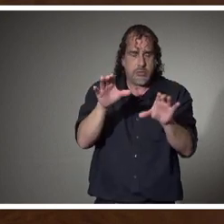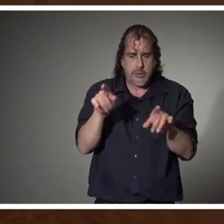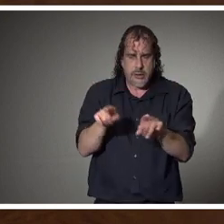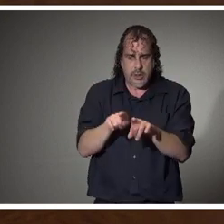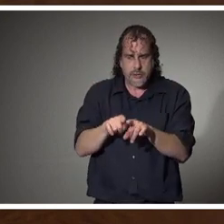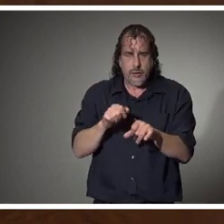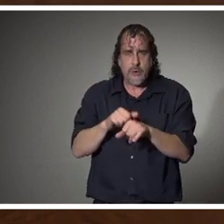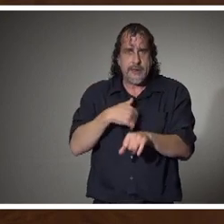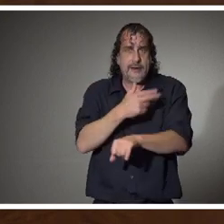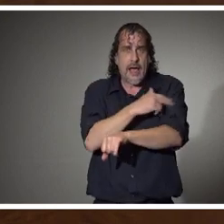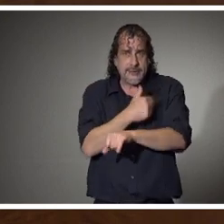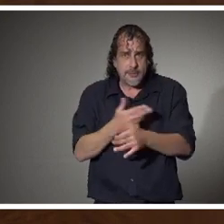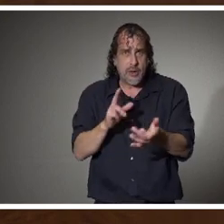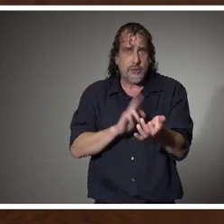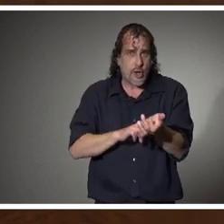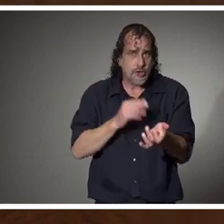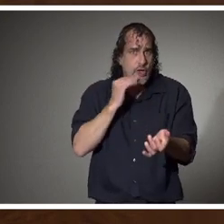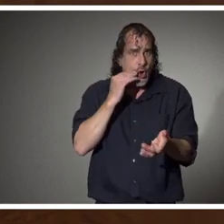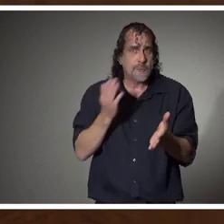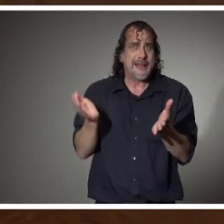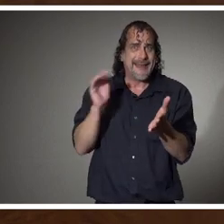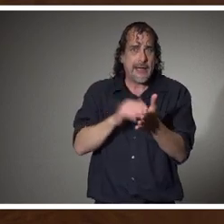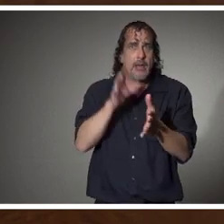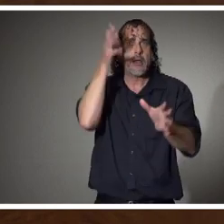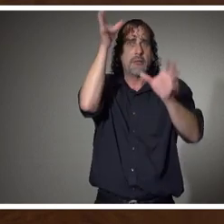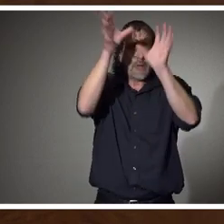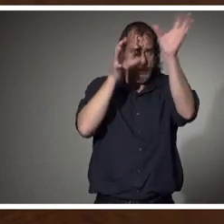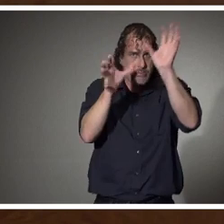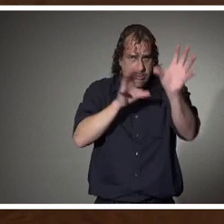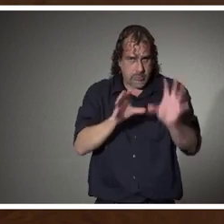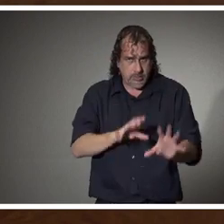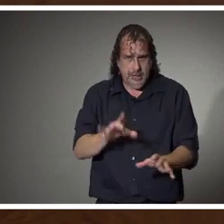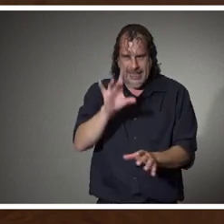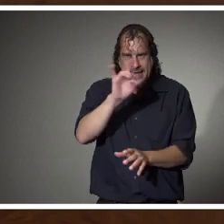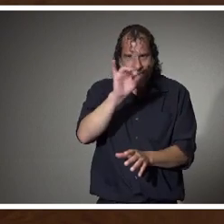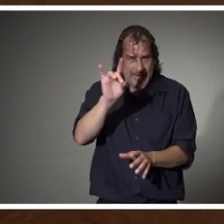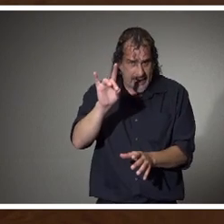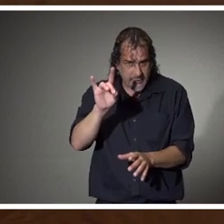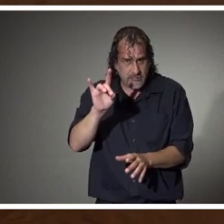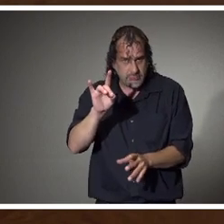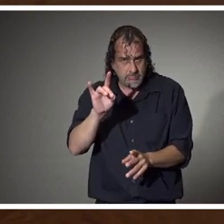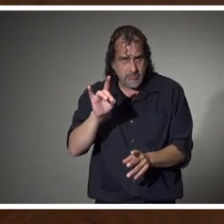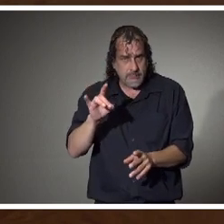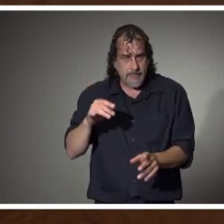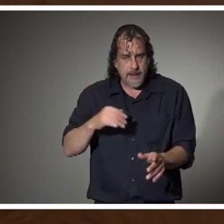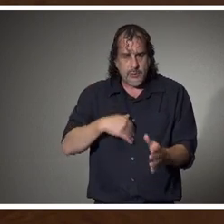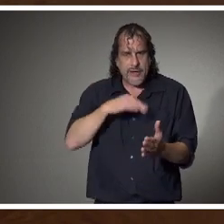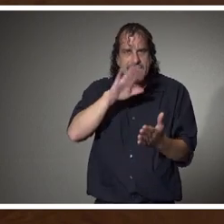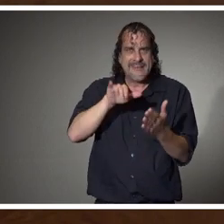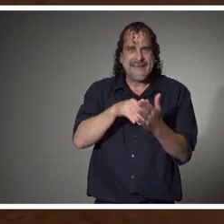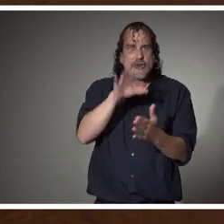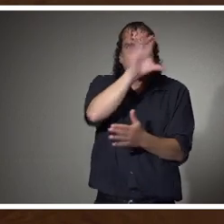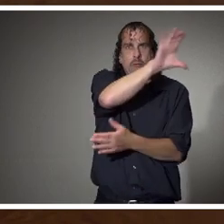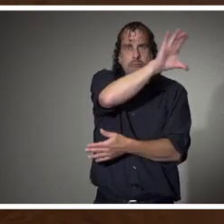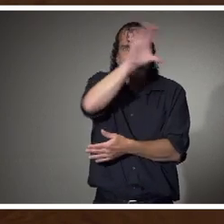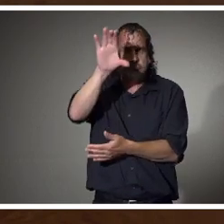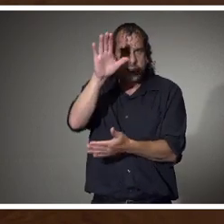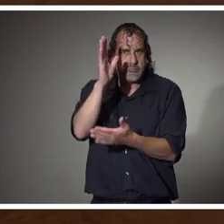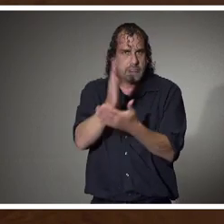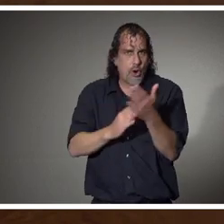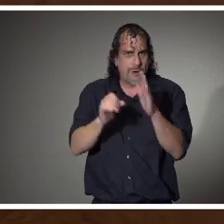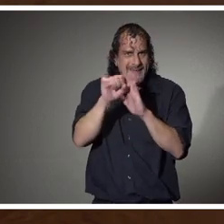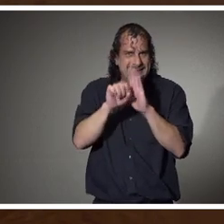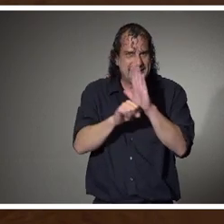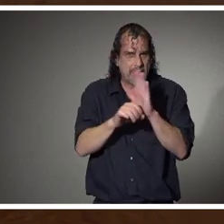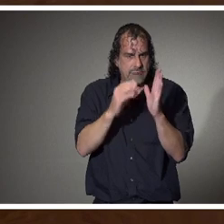Tier 1 hospitals and long-term care facilities, over 88 of those. We did the central part of the state, and we